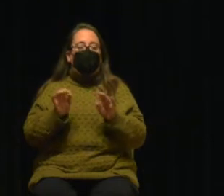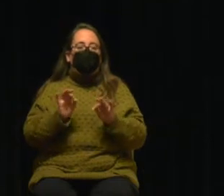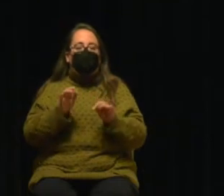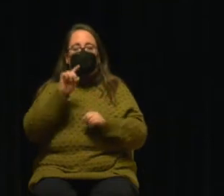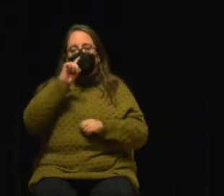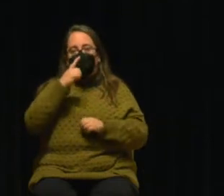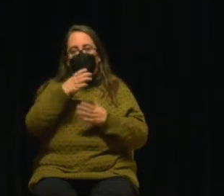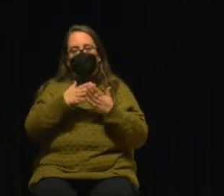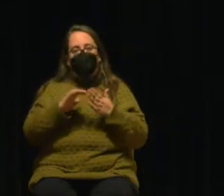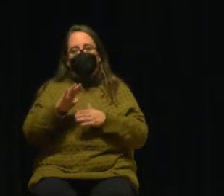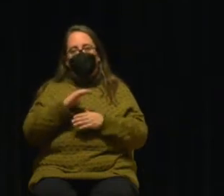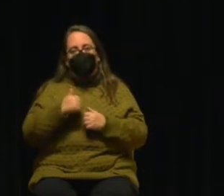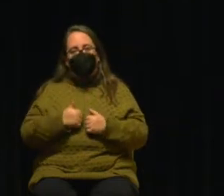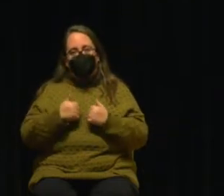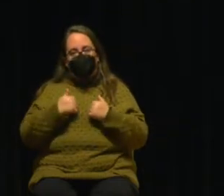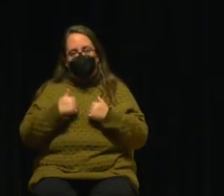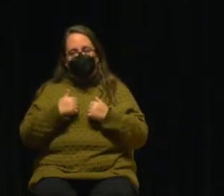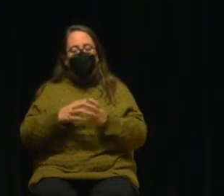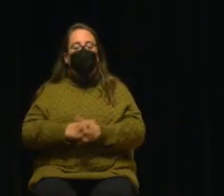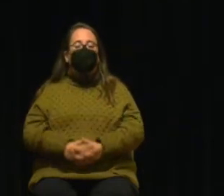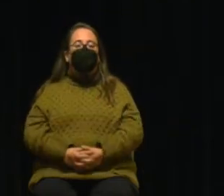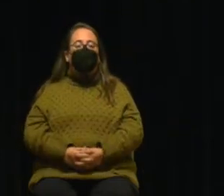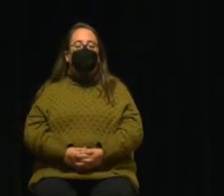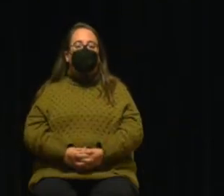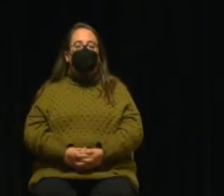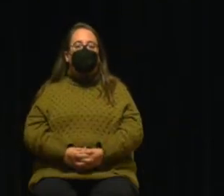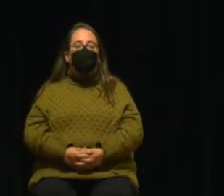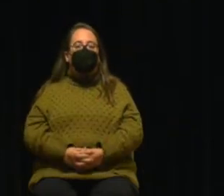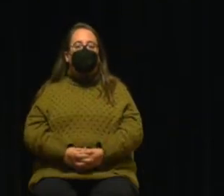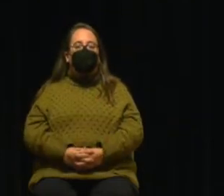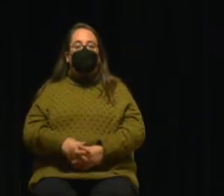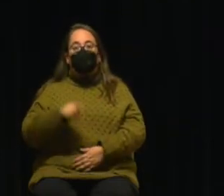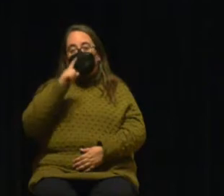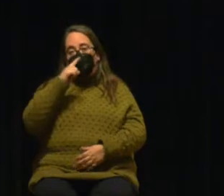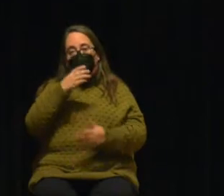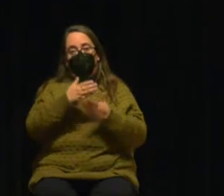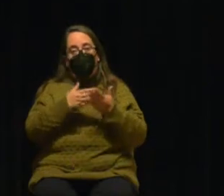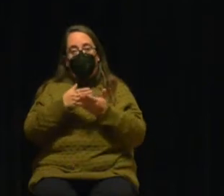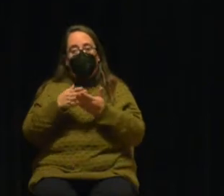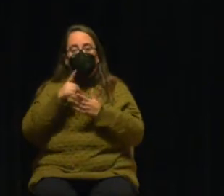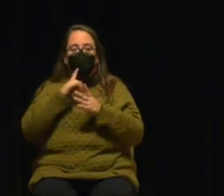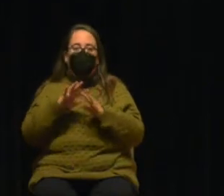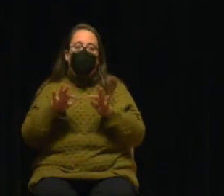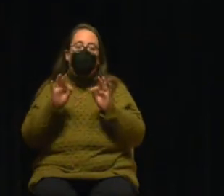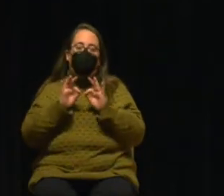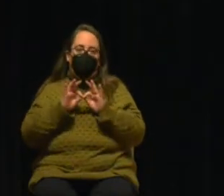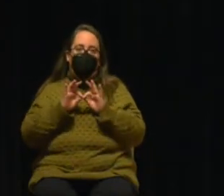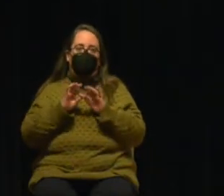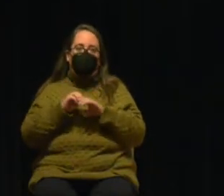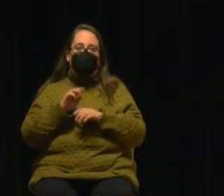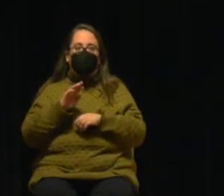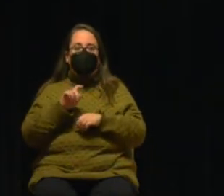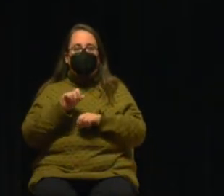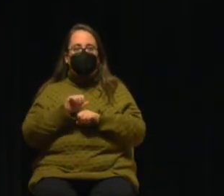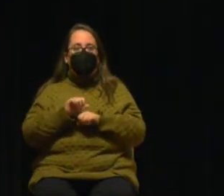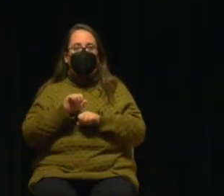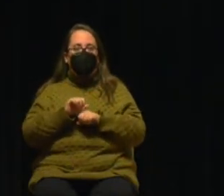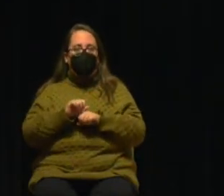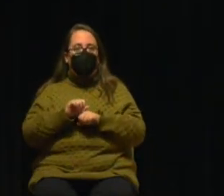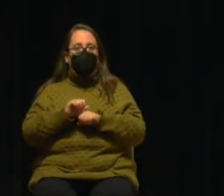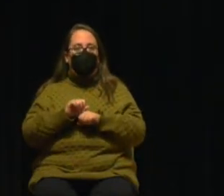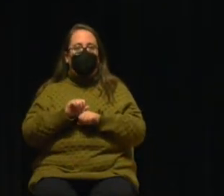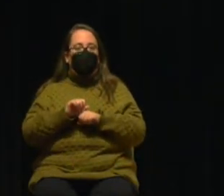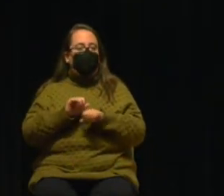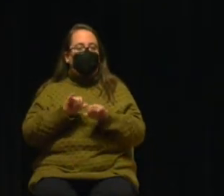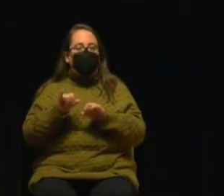details. I want to make the case that these mundane details are just as important in Still's work as these more